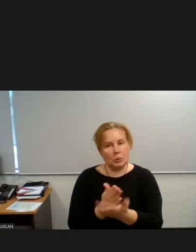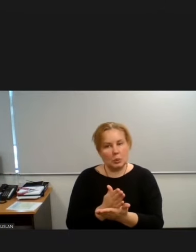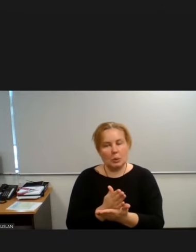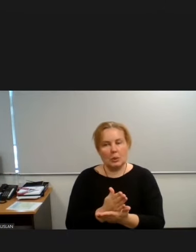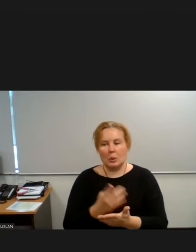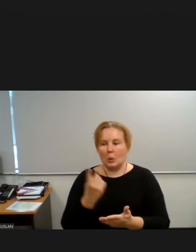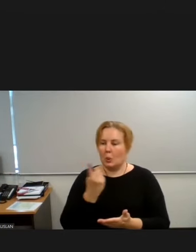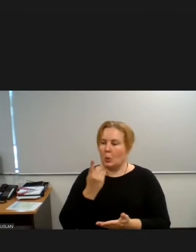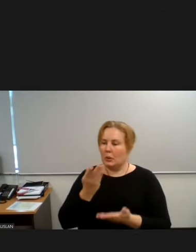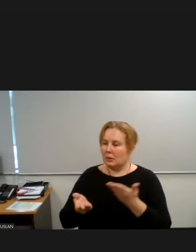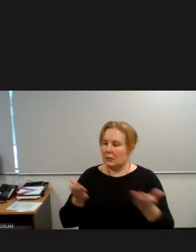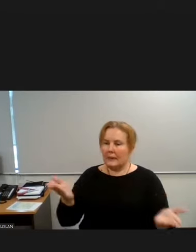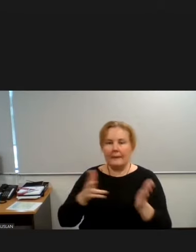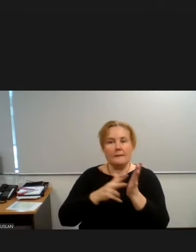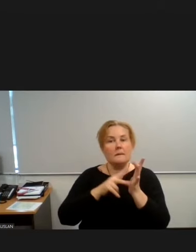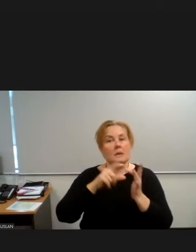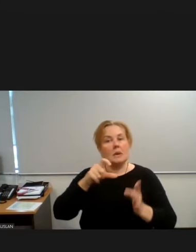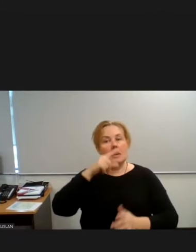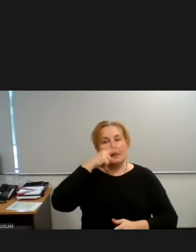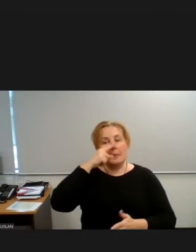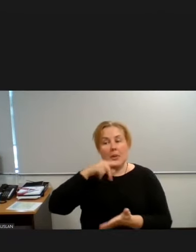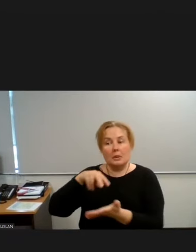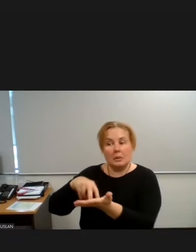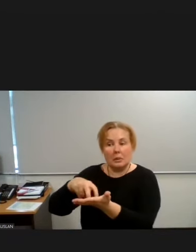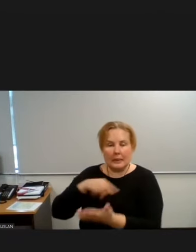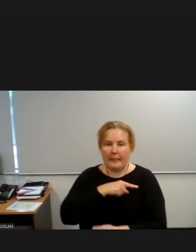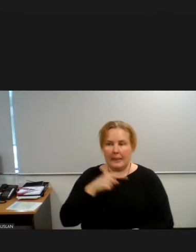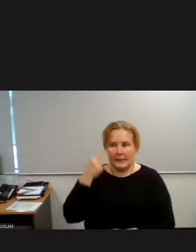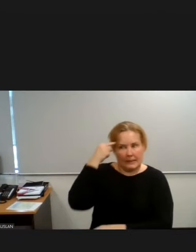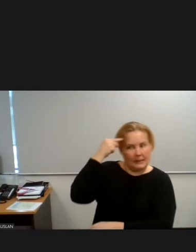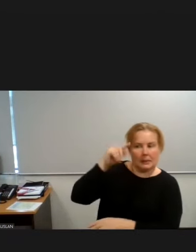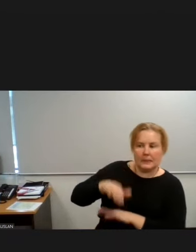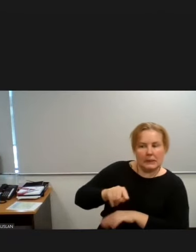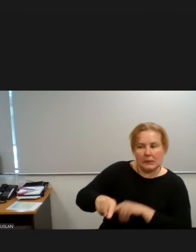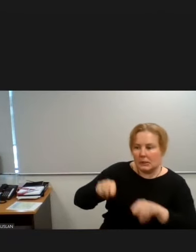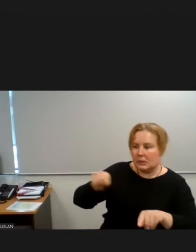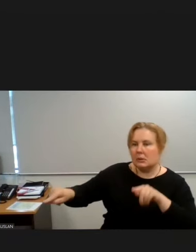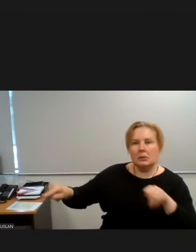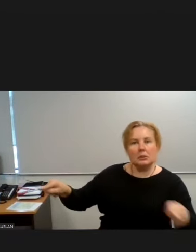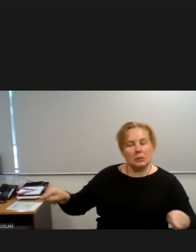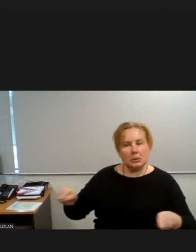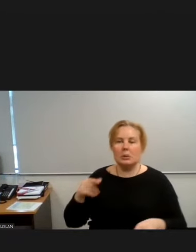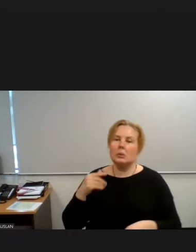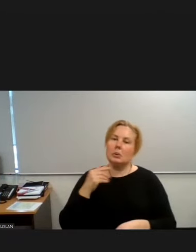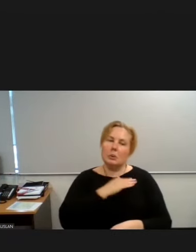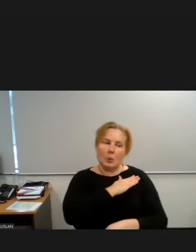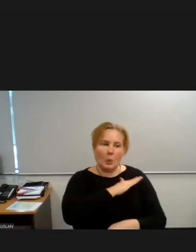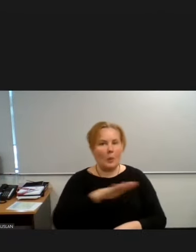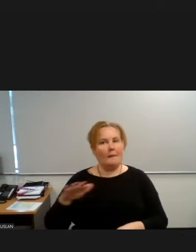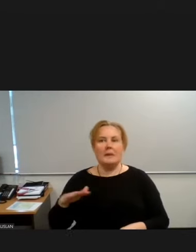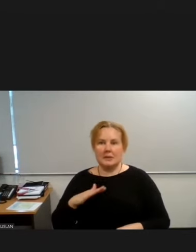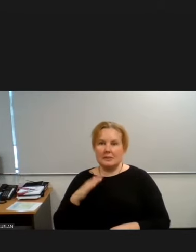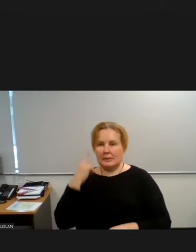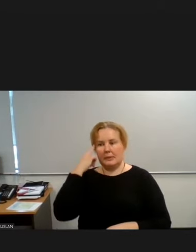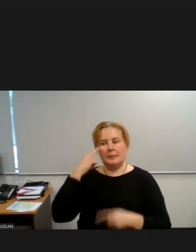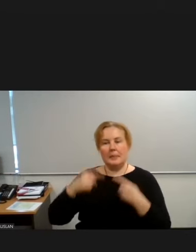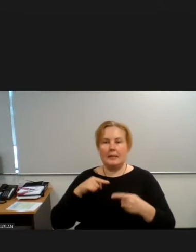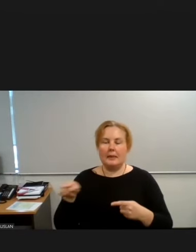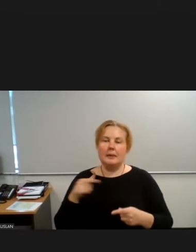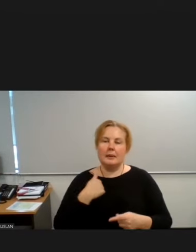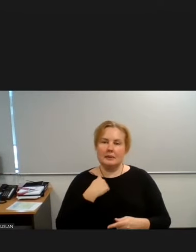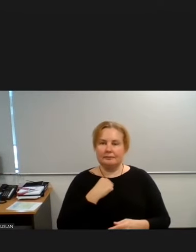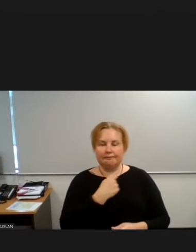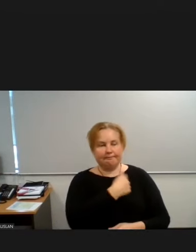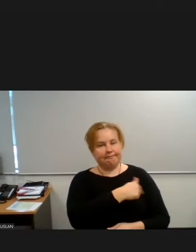vulnerable Victorians are at the forefront of their thinking and at the forefront of every single thing that we all do. So my sincere thanks